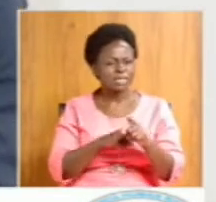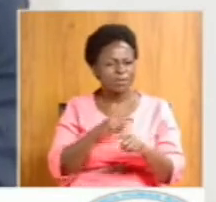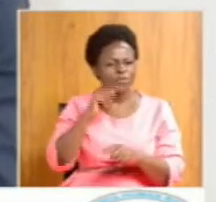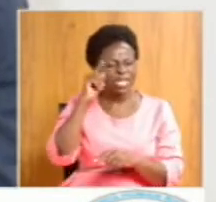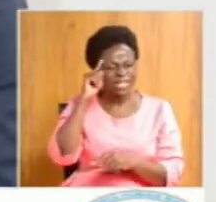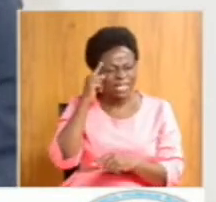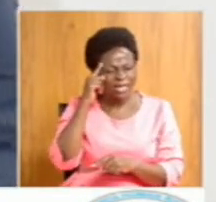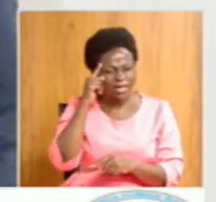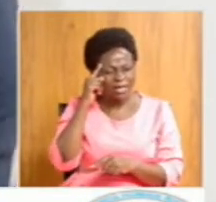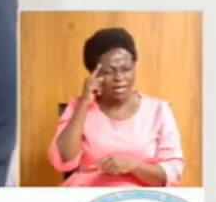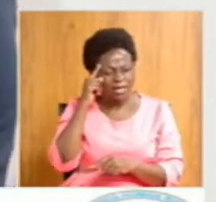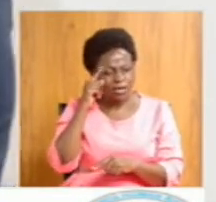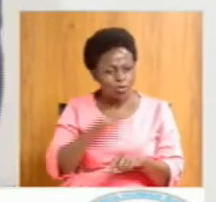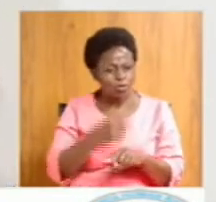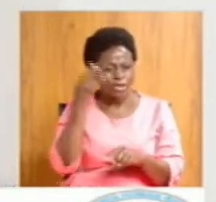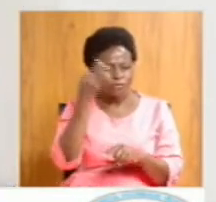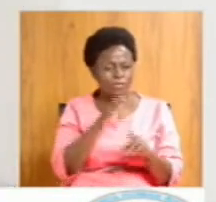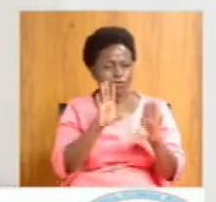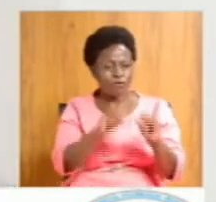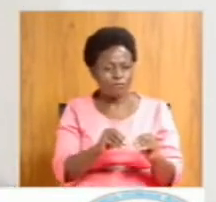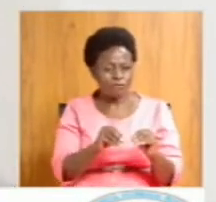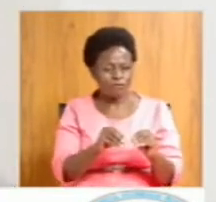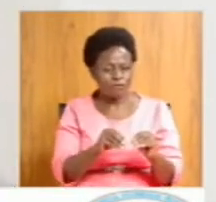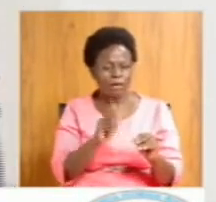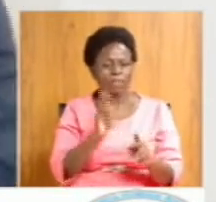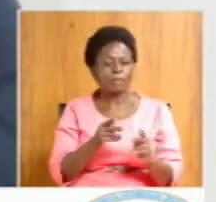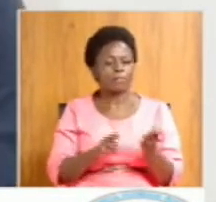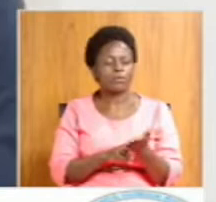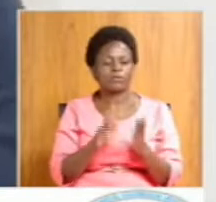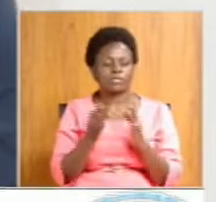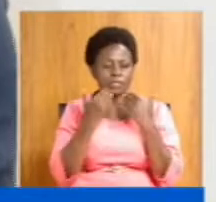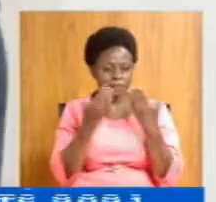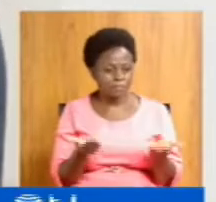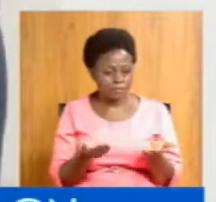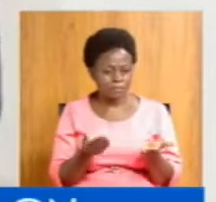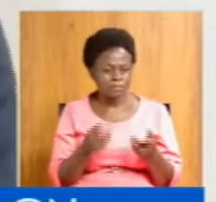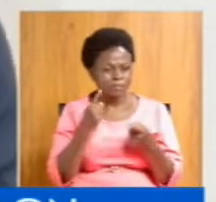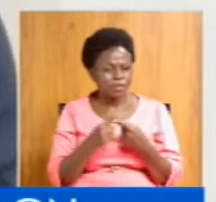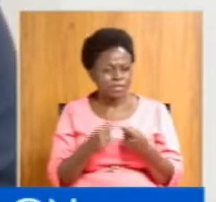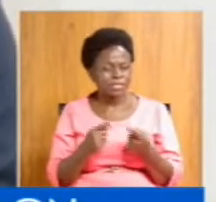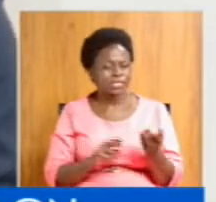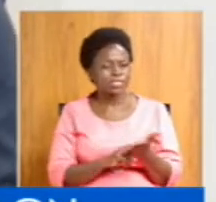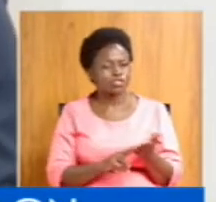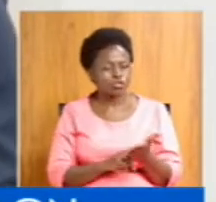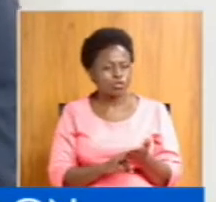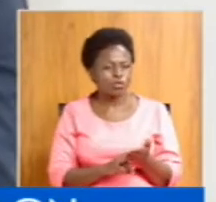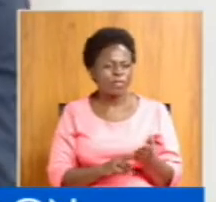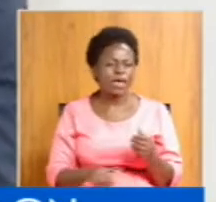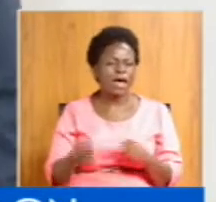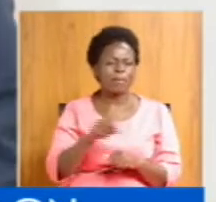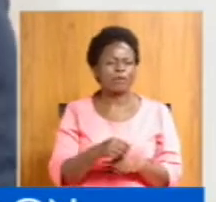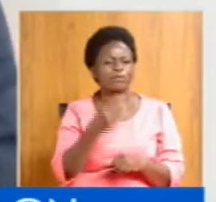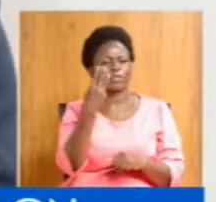assume that when Facebook is off, people are not using Internet. Statistics show that there are